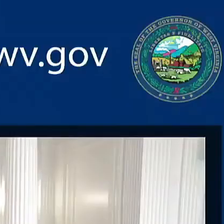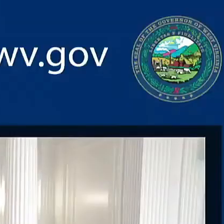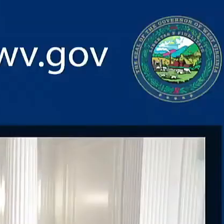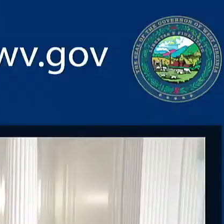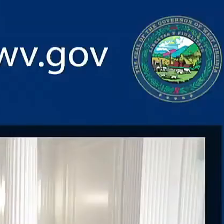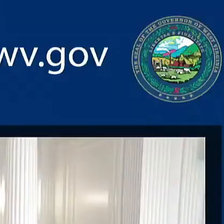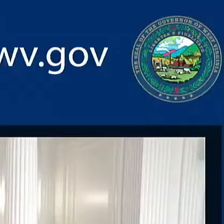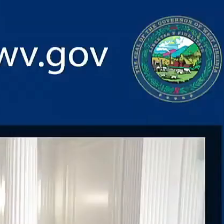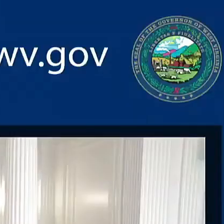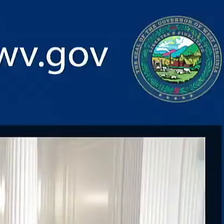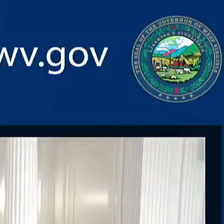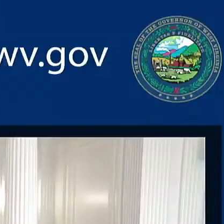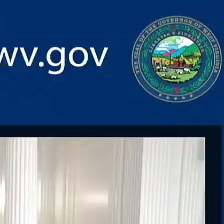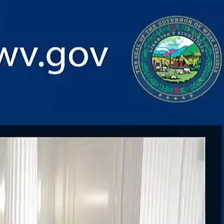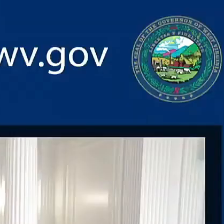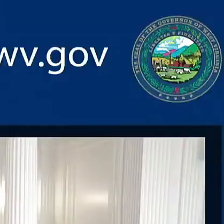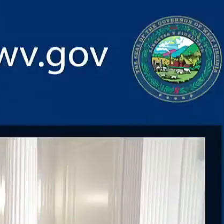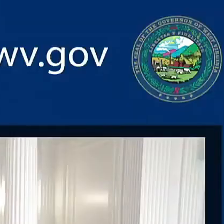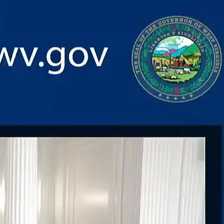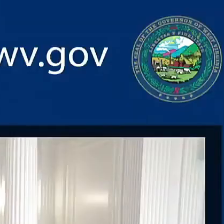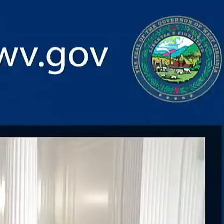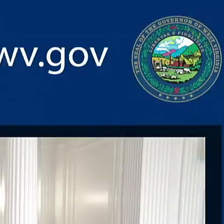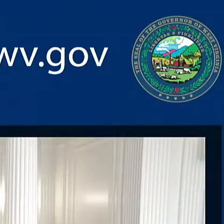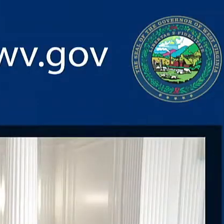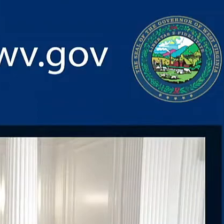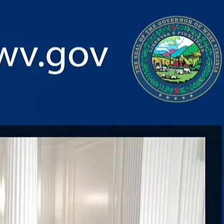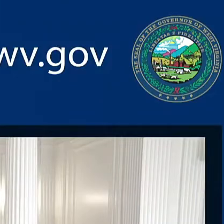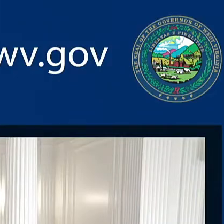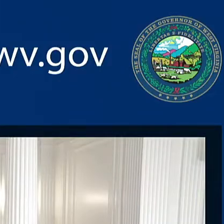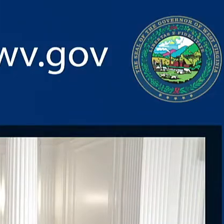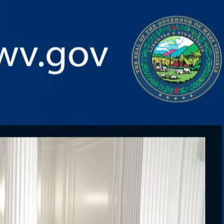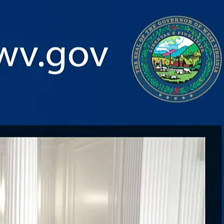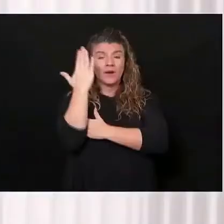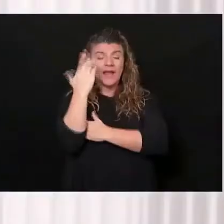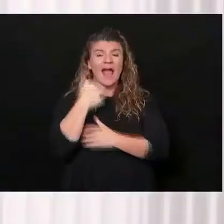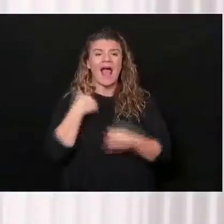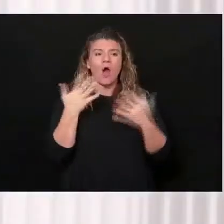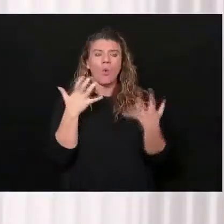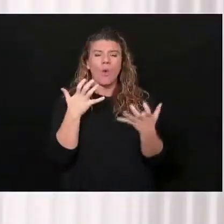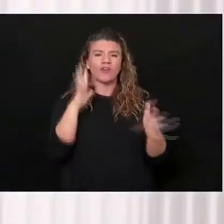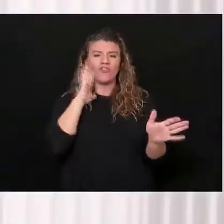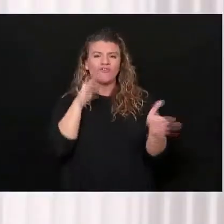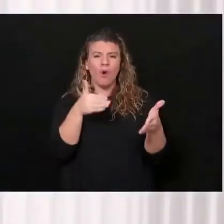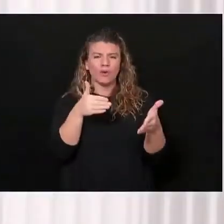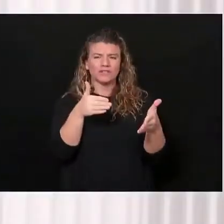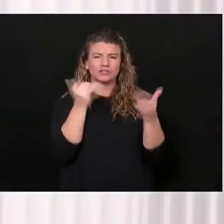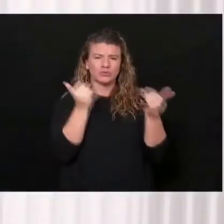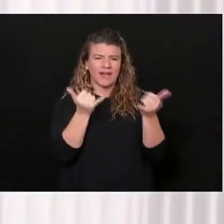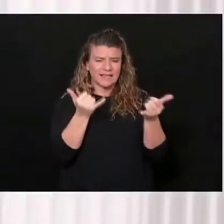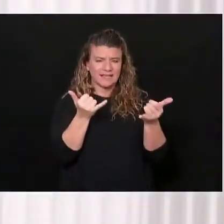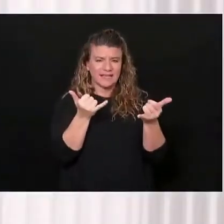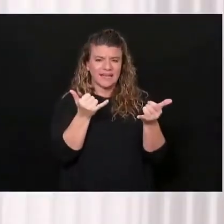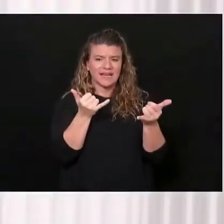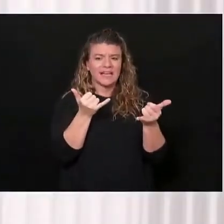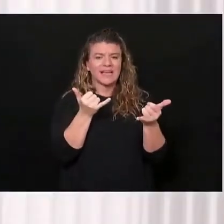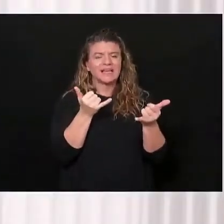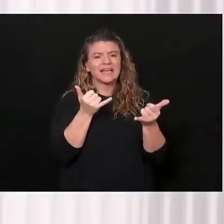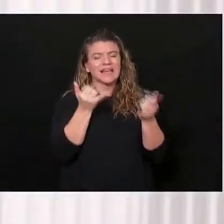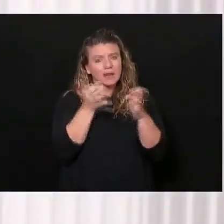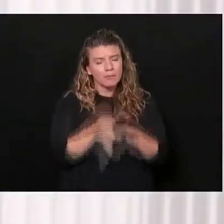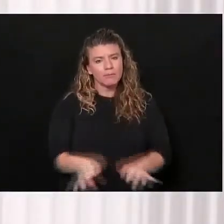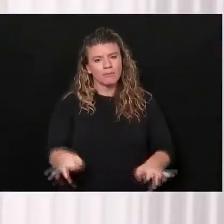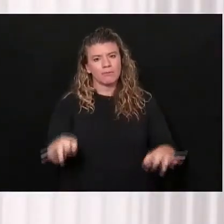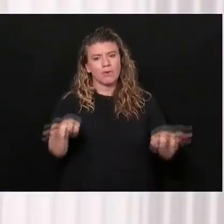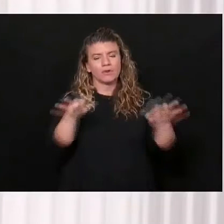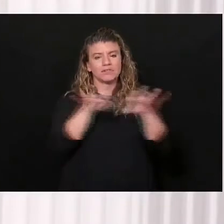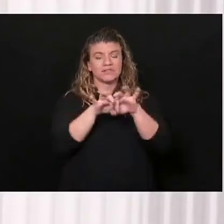with the West Virginia National Guard. Good morning. This morning I'd like to just focus a little bit on the significance